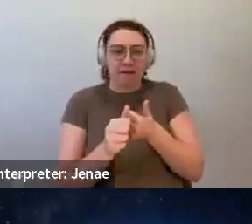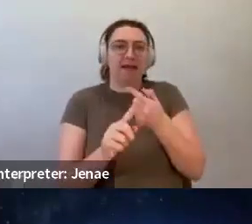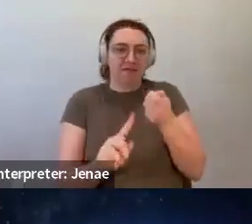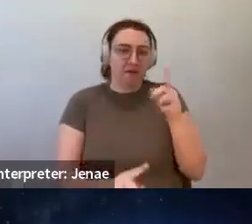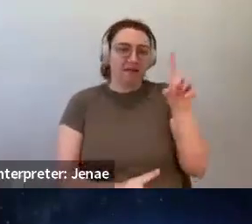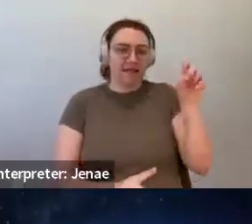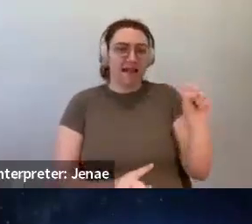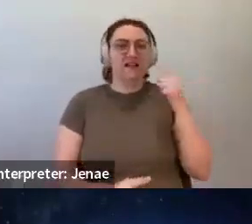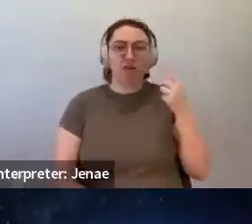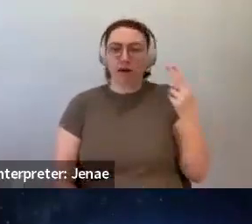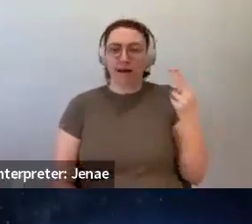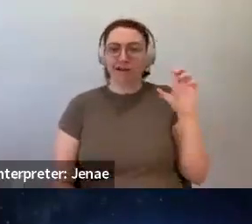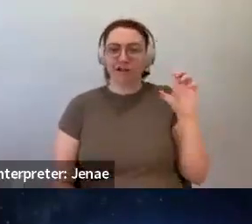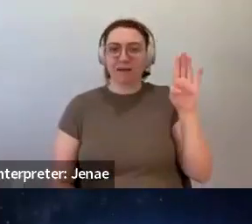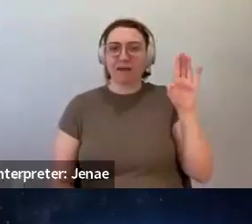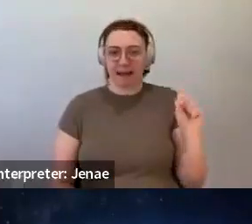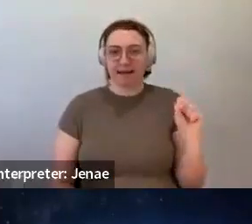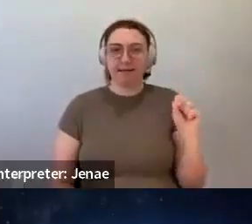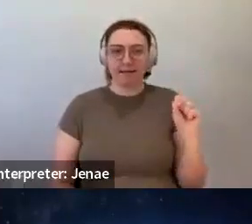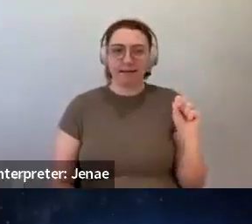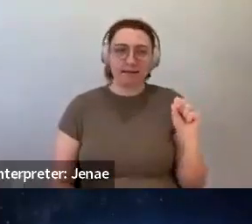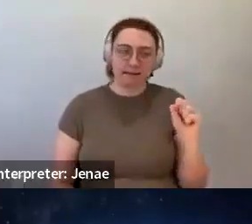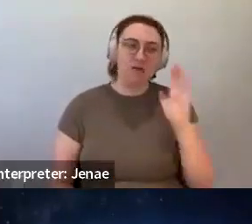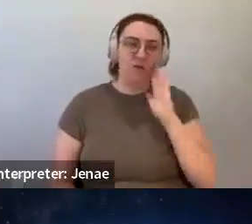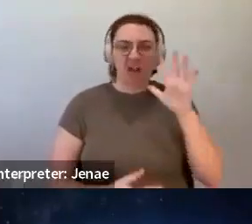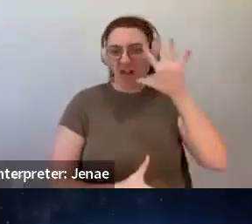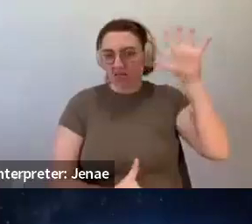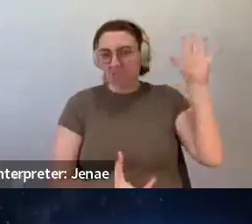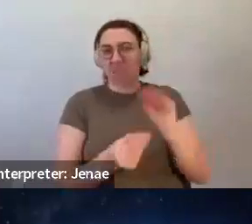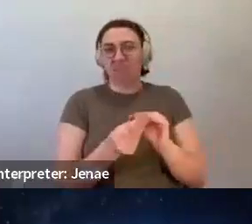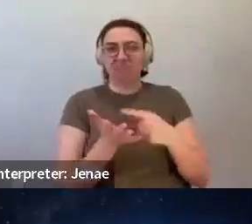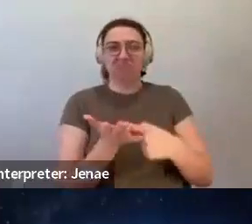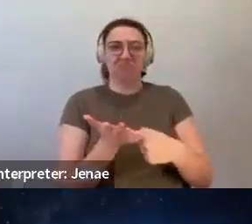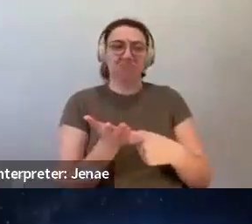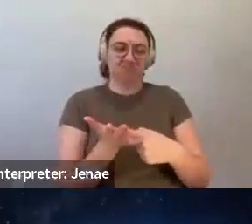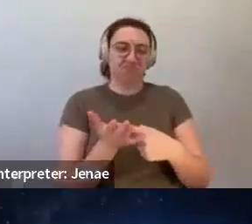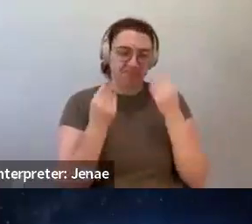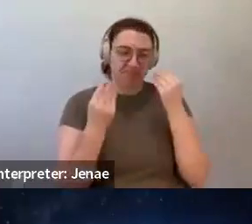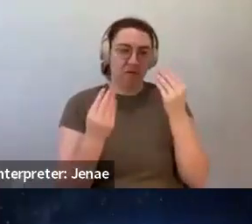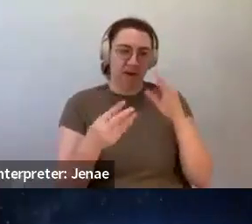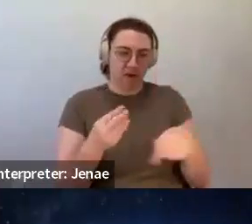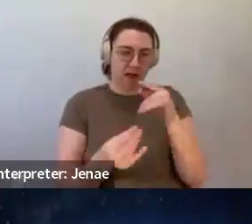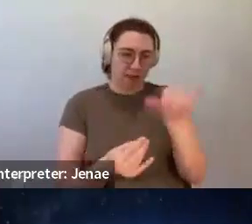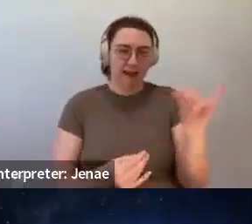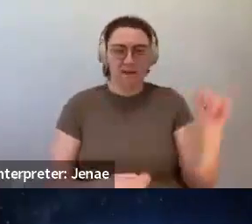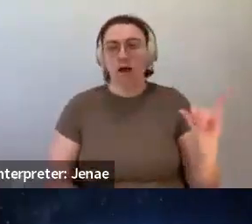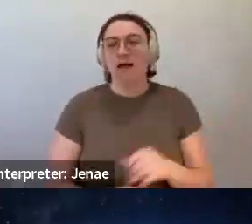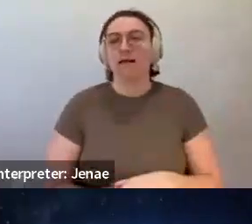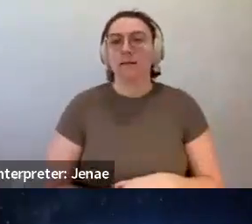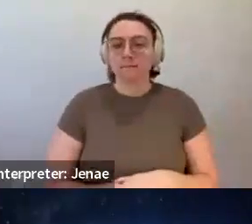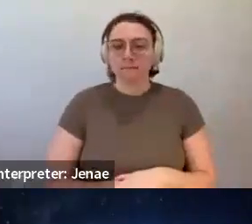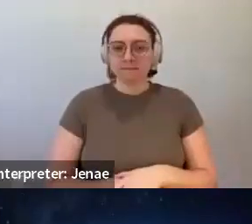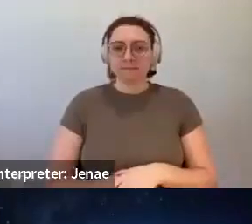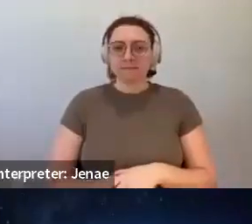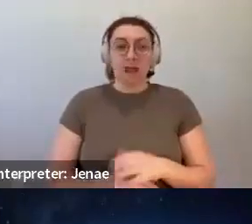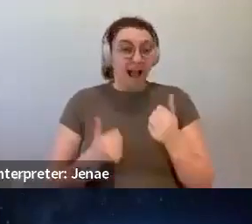Services on HCBS. And so we'll just give a kind of an overview of information about that as well.